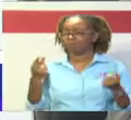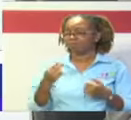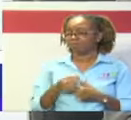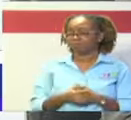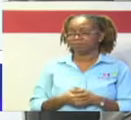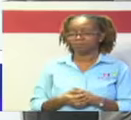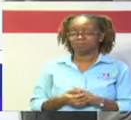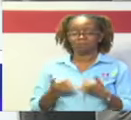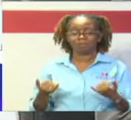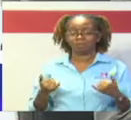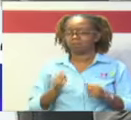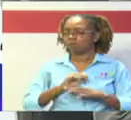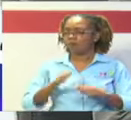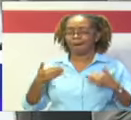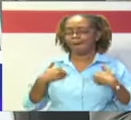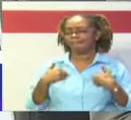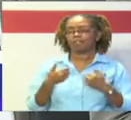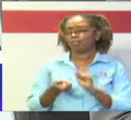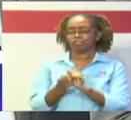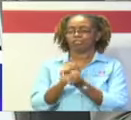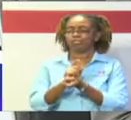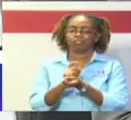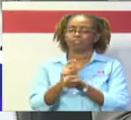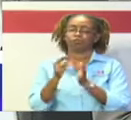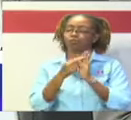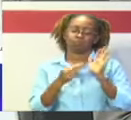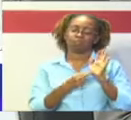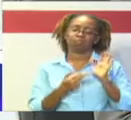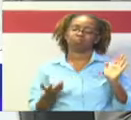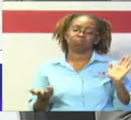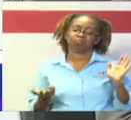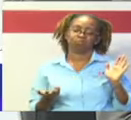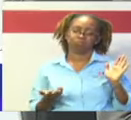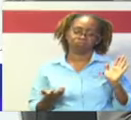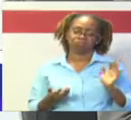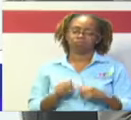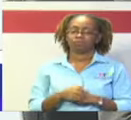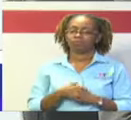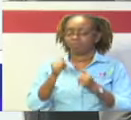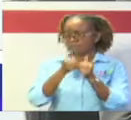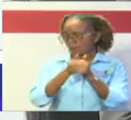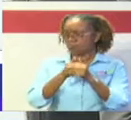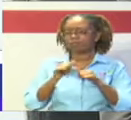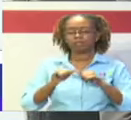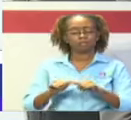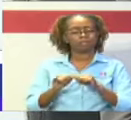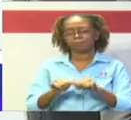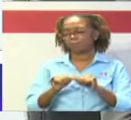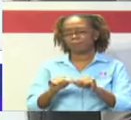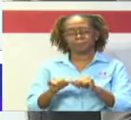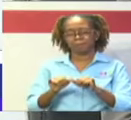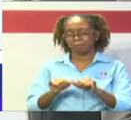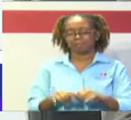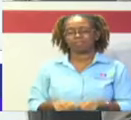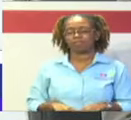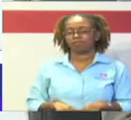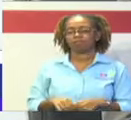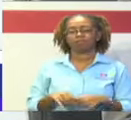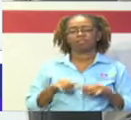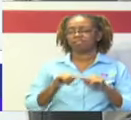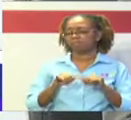the policy regarding the COVID-positive individuals and their autopsy. That will remain